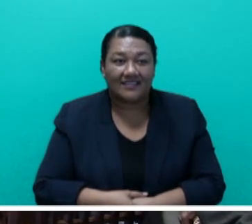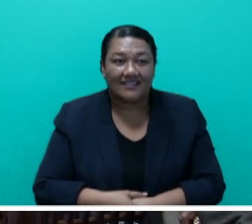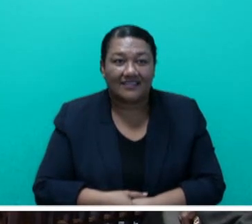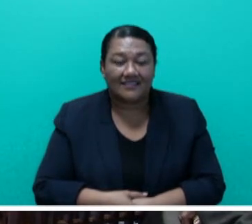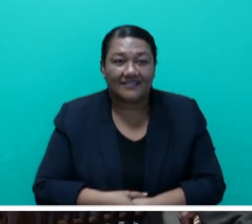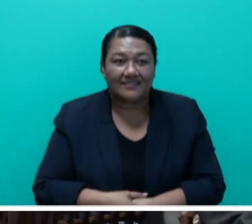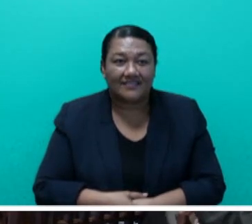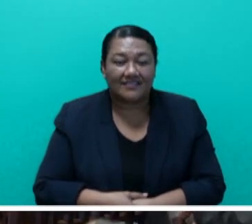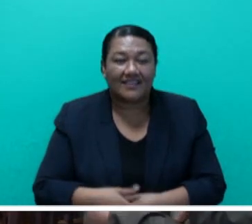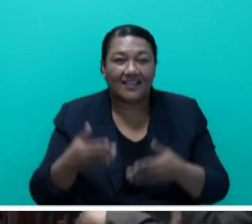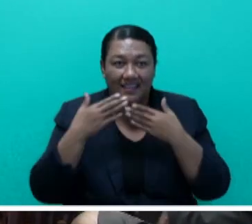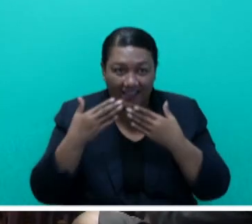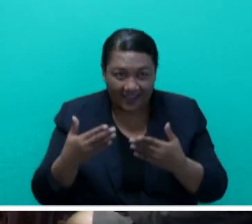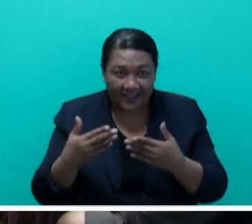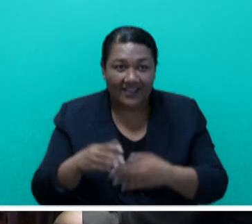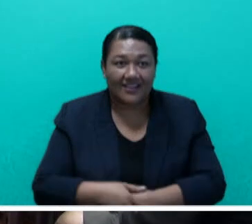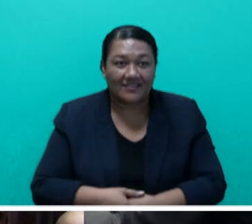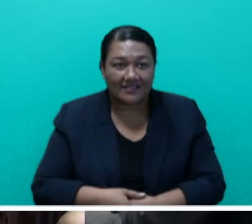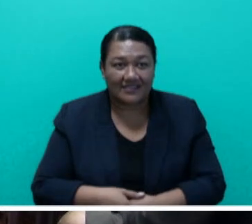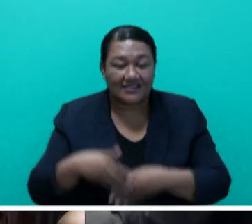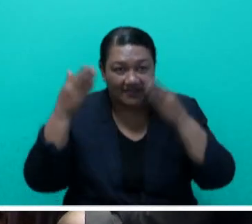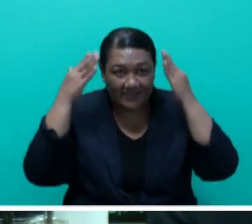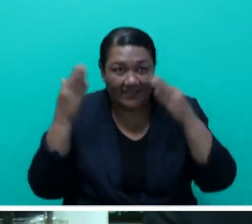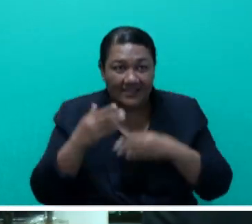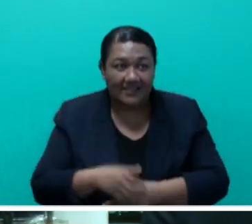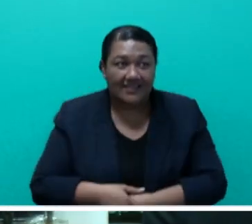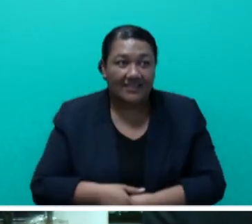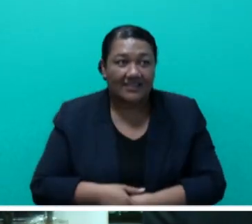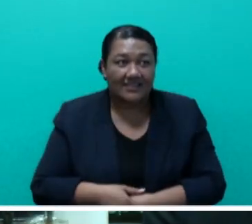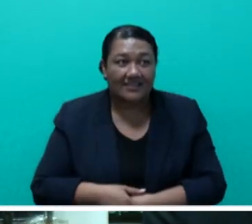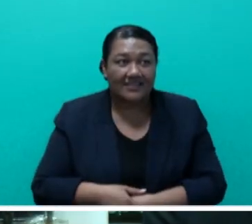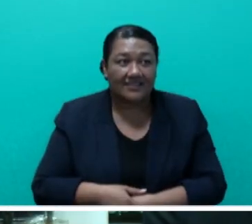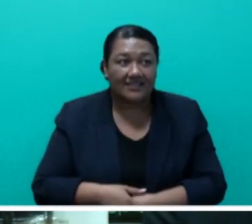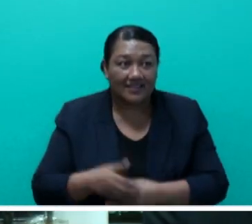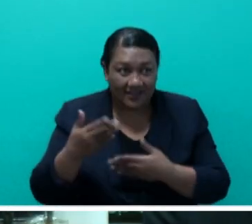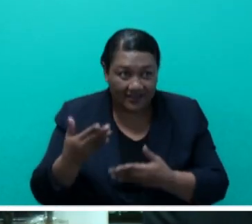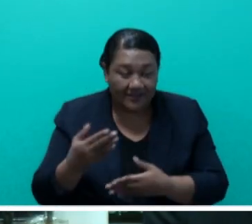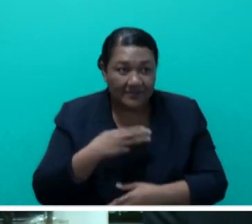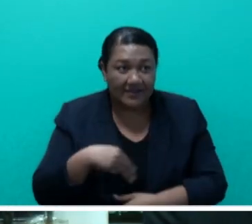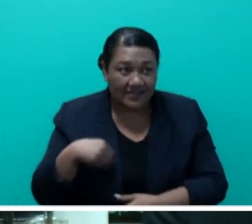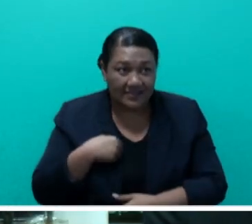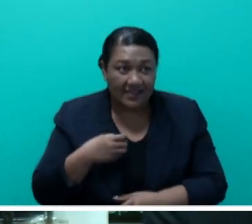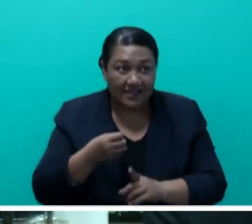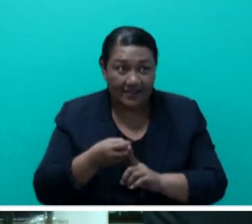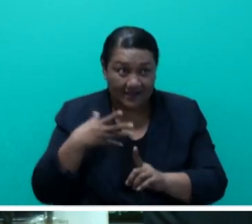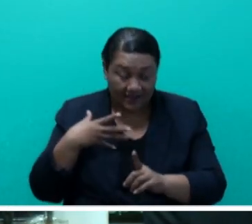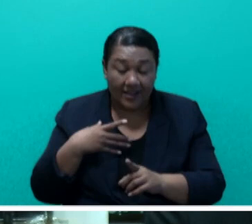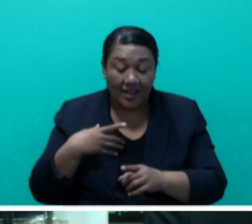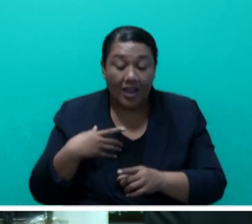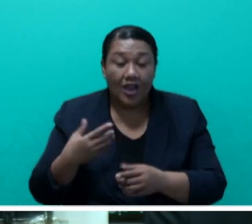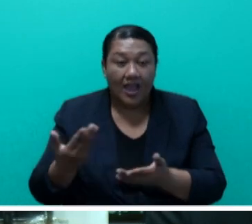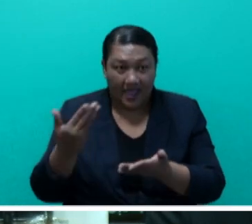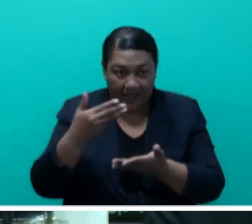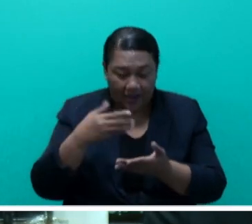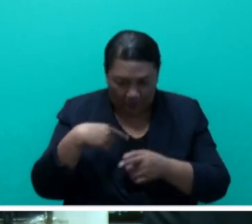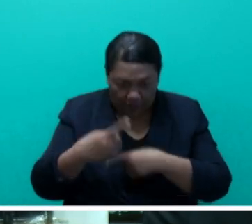Thank you, Mr. Speaker, sir. I mean, we have just heard that the Honorable Minister said that the previous program has been continued by our ministry.